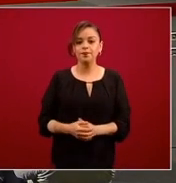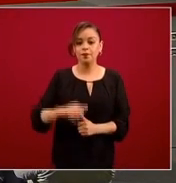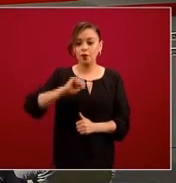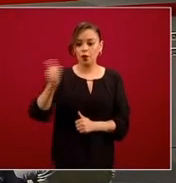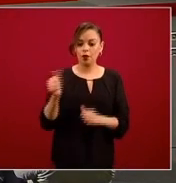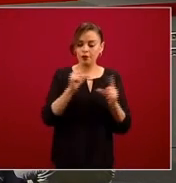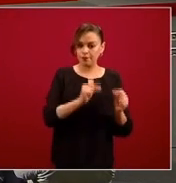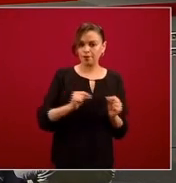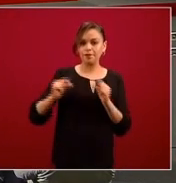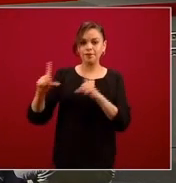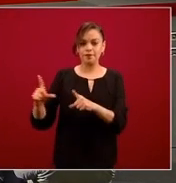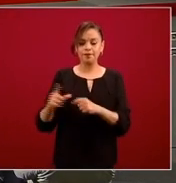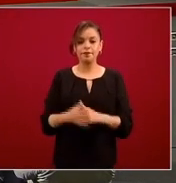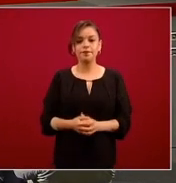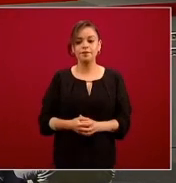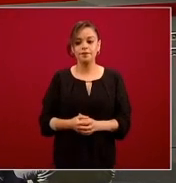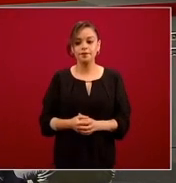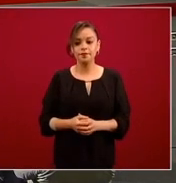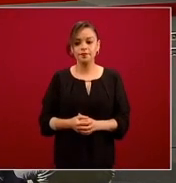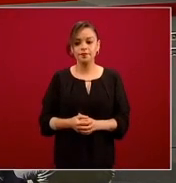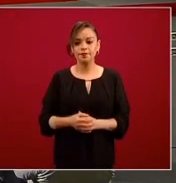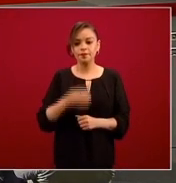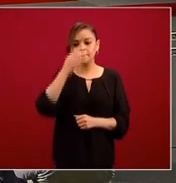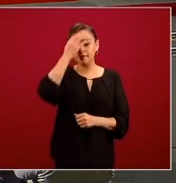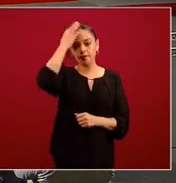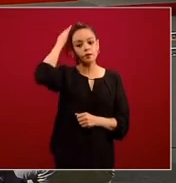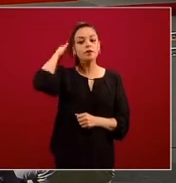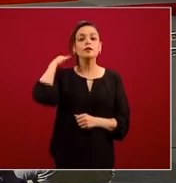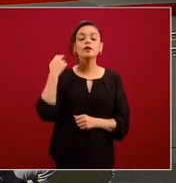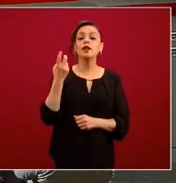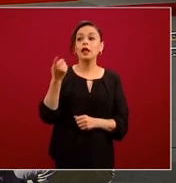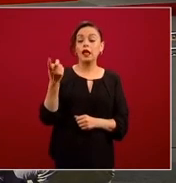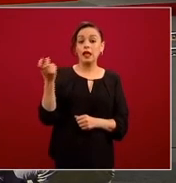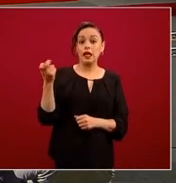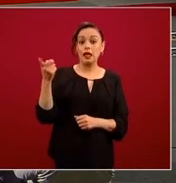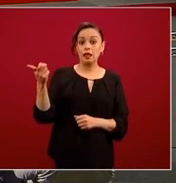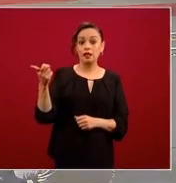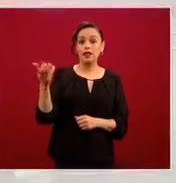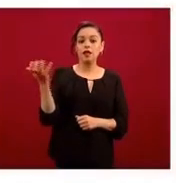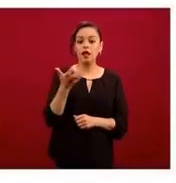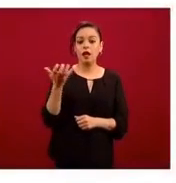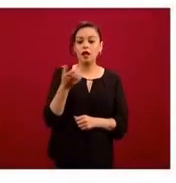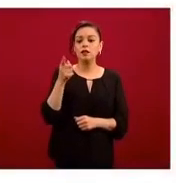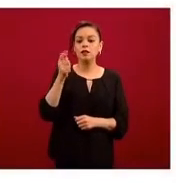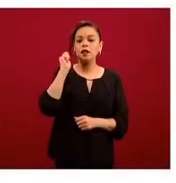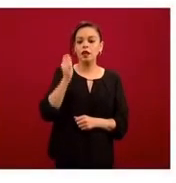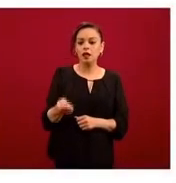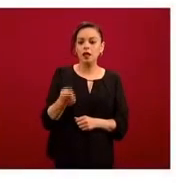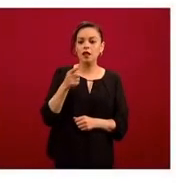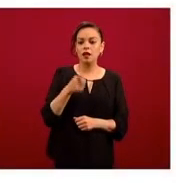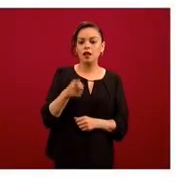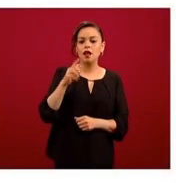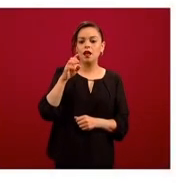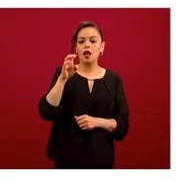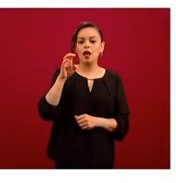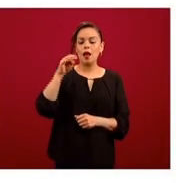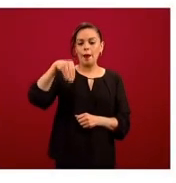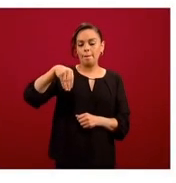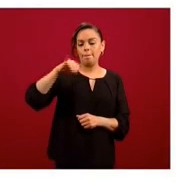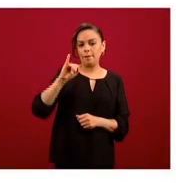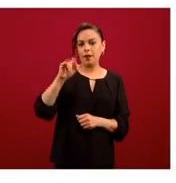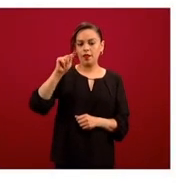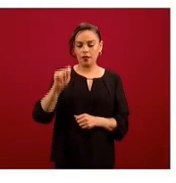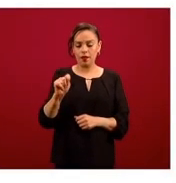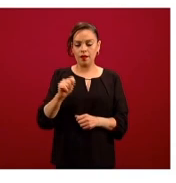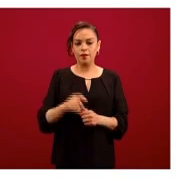the CONACYT and the Ministry of Health. This is a project created